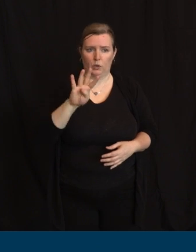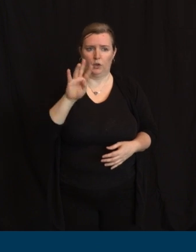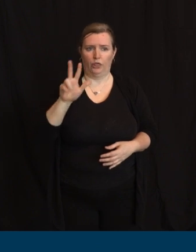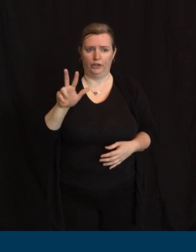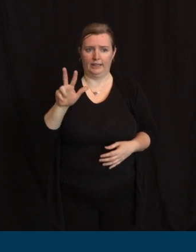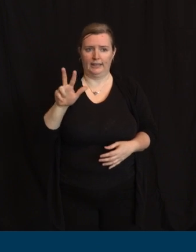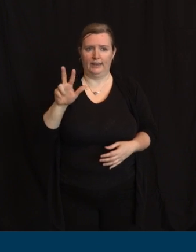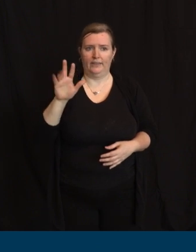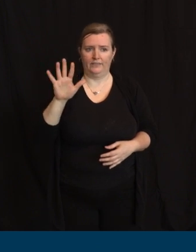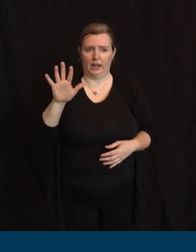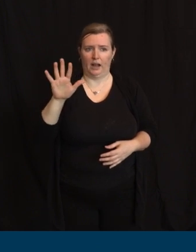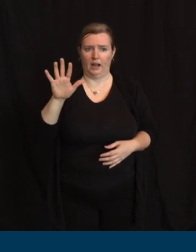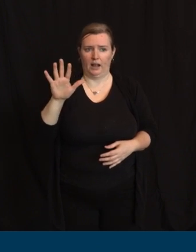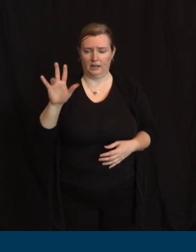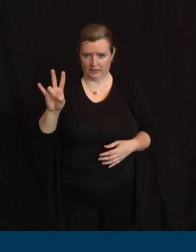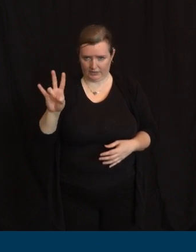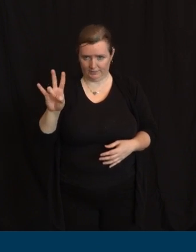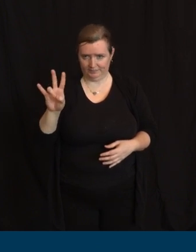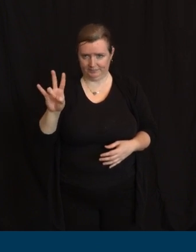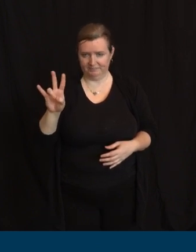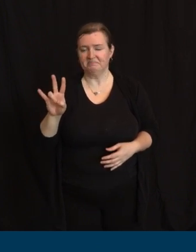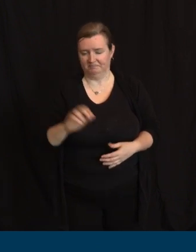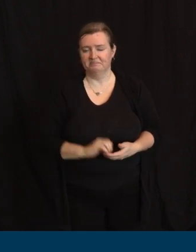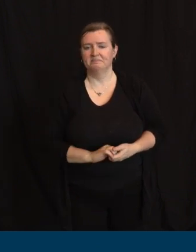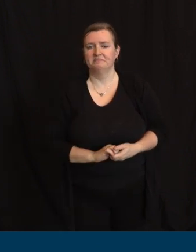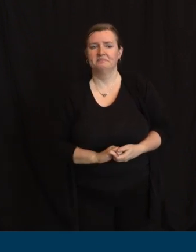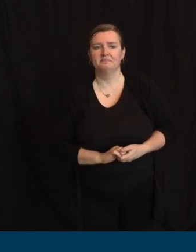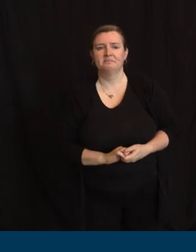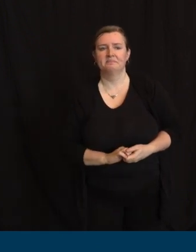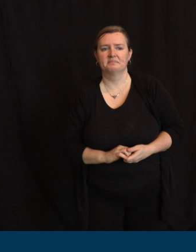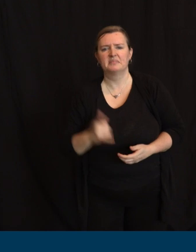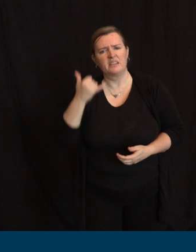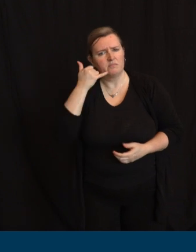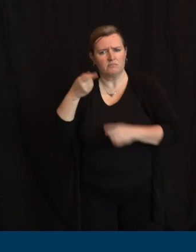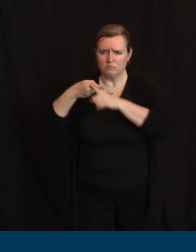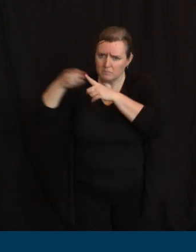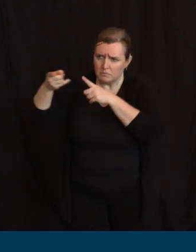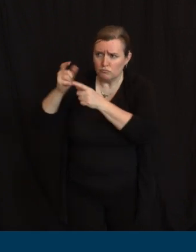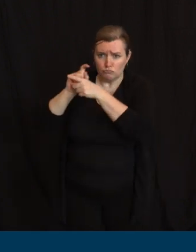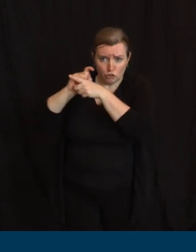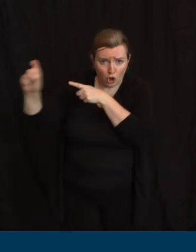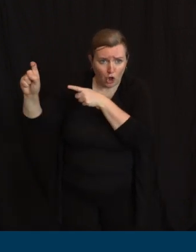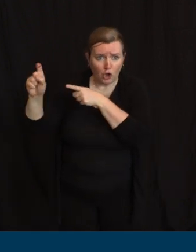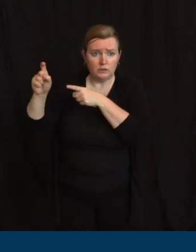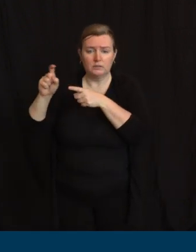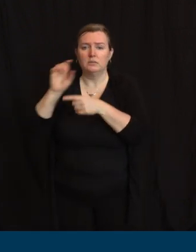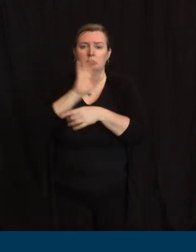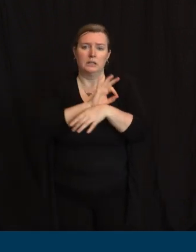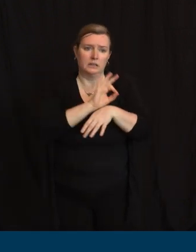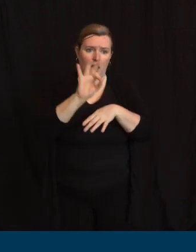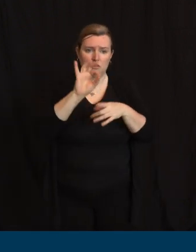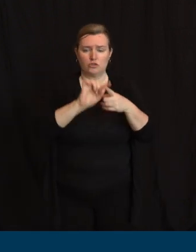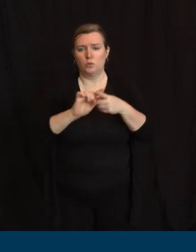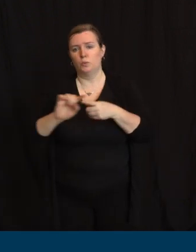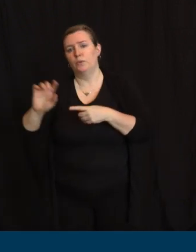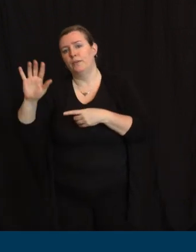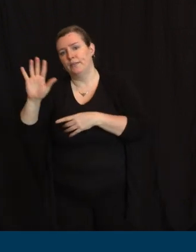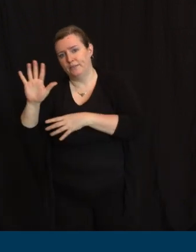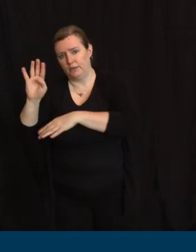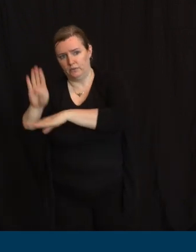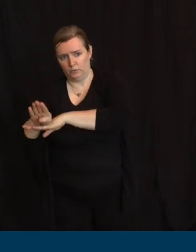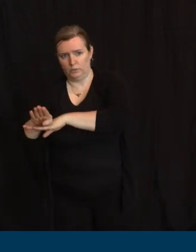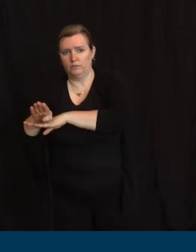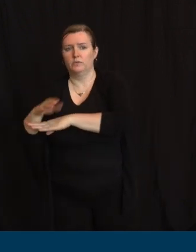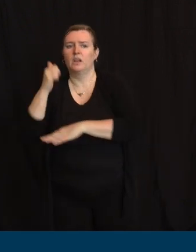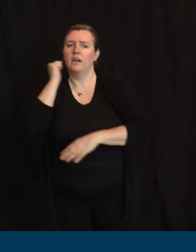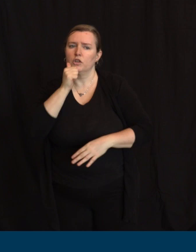866-202-4357. Specialists are available from 8 a.m. to 8 p.m., 7 days a week. It's an opportunity to